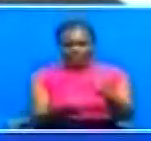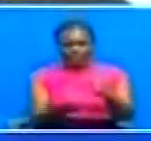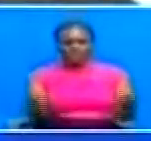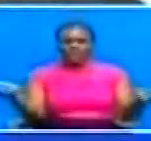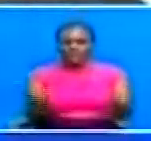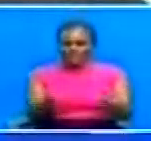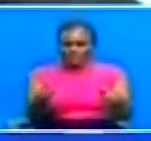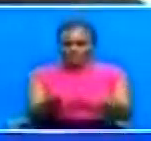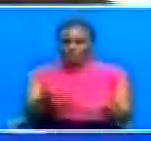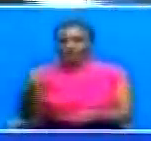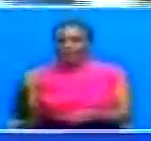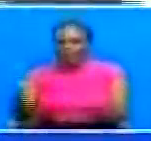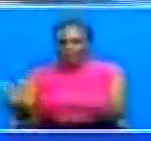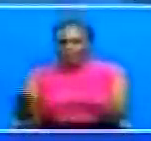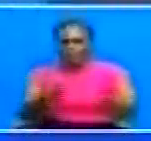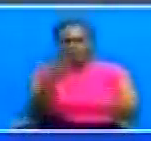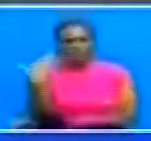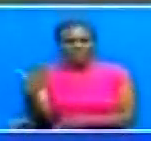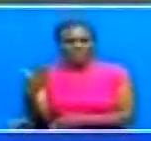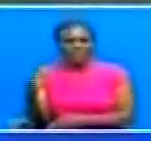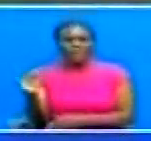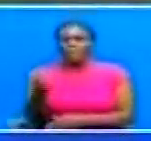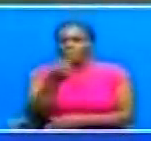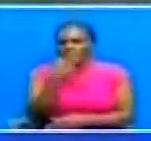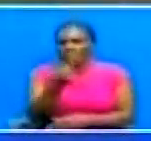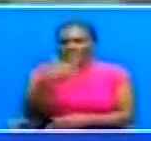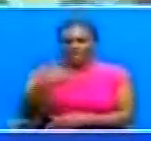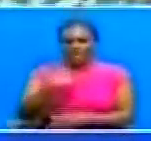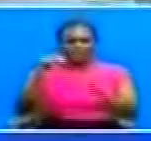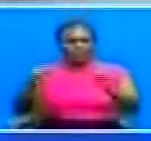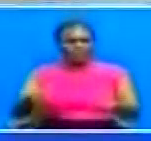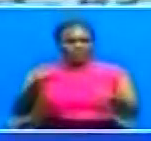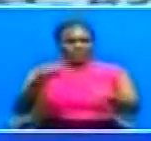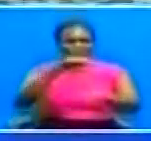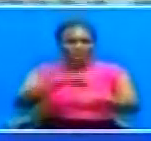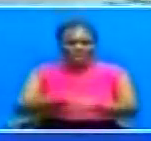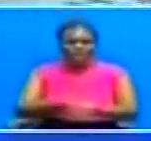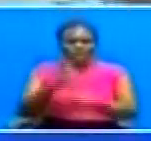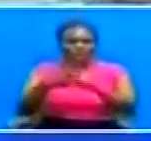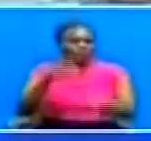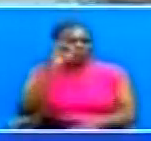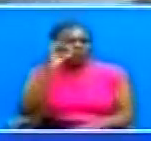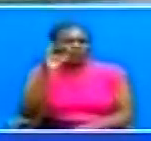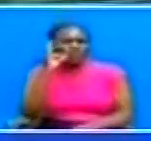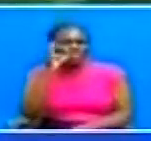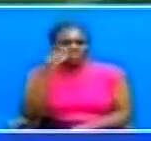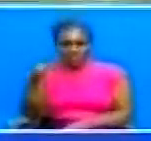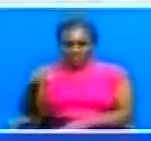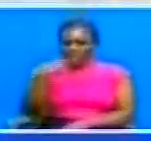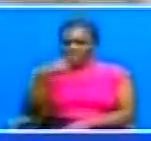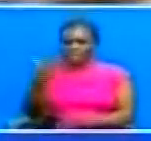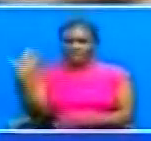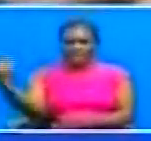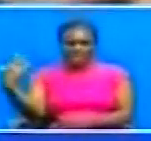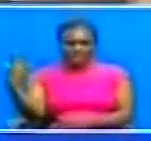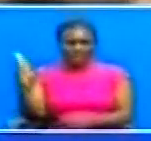also exploited other many products with medicinal value that can be derived from the mulberry leaves. According to her, the leaves are